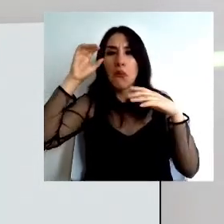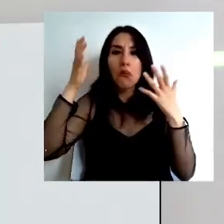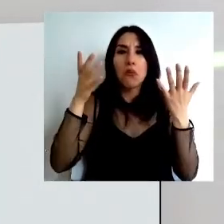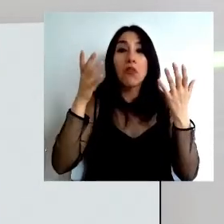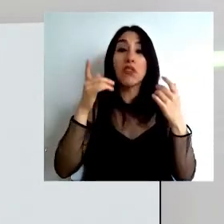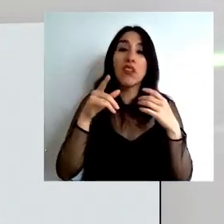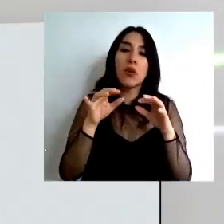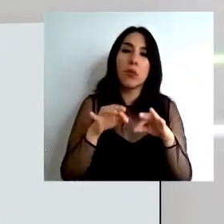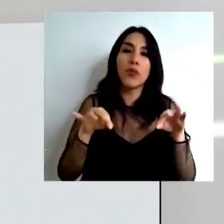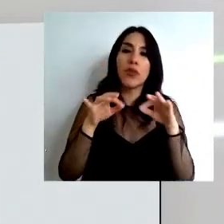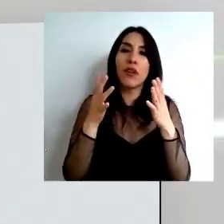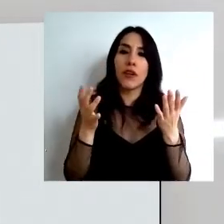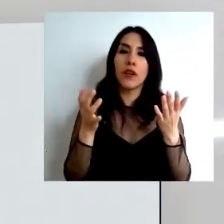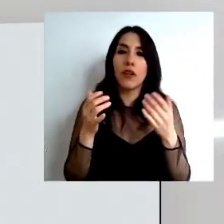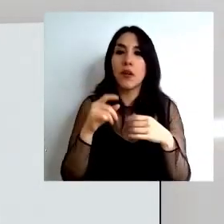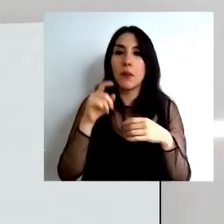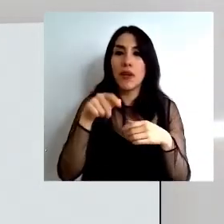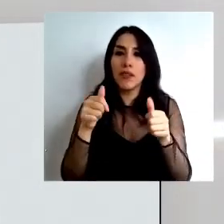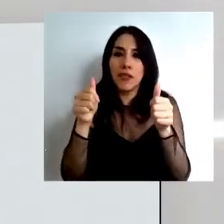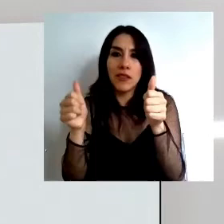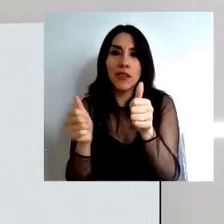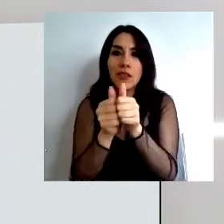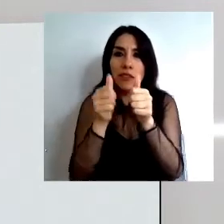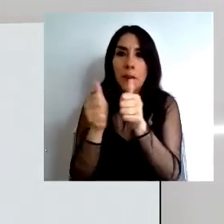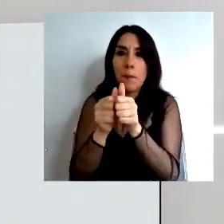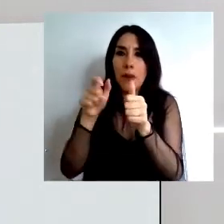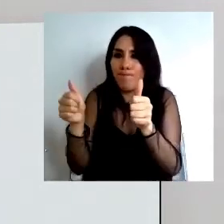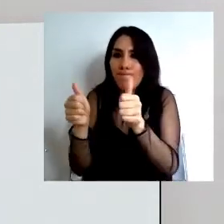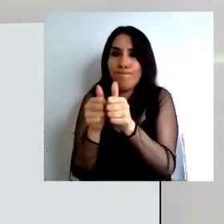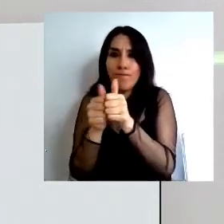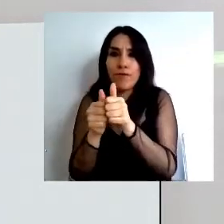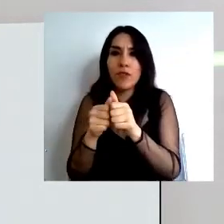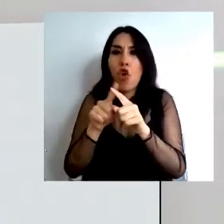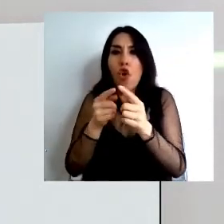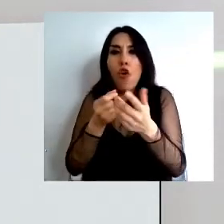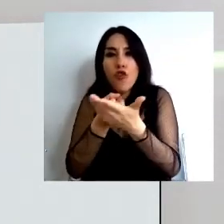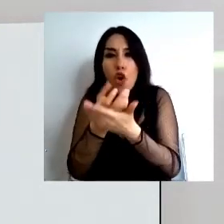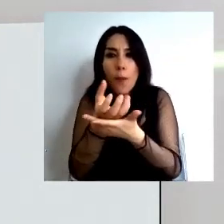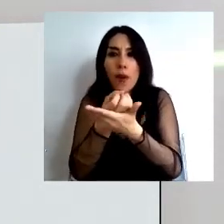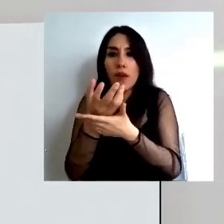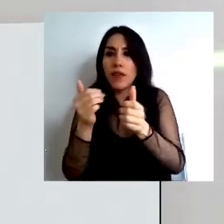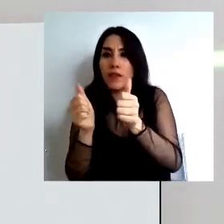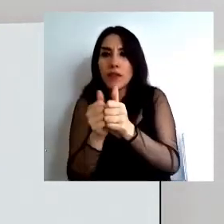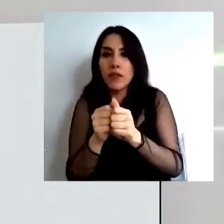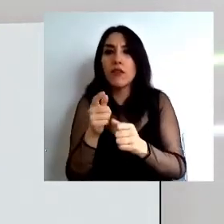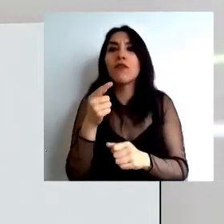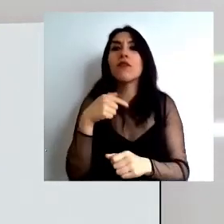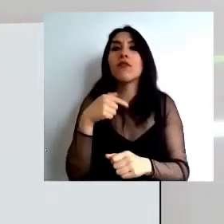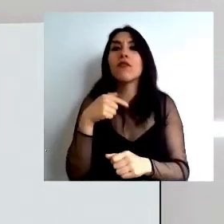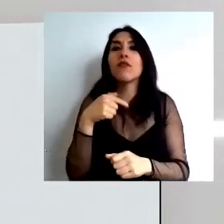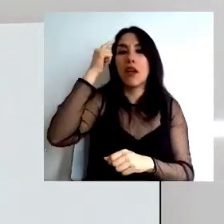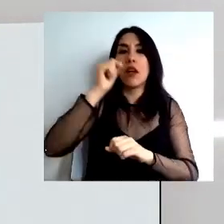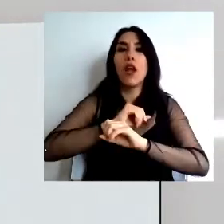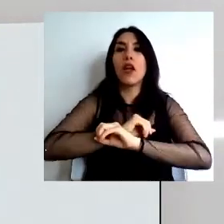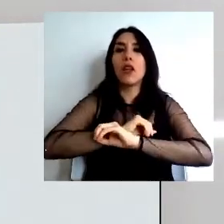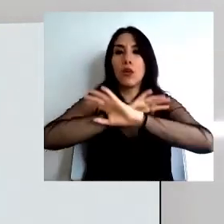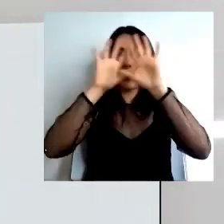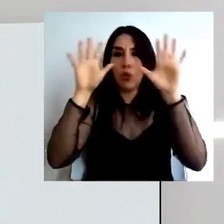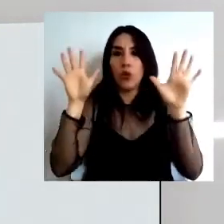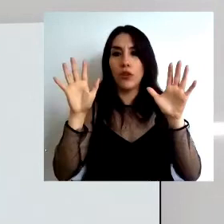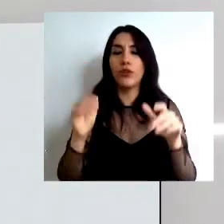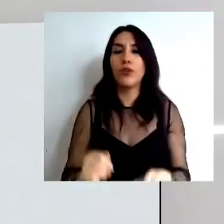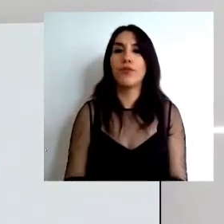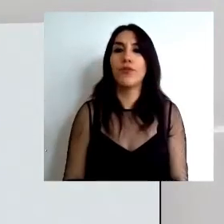really comprehensible for these people so that they can understand and they can use every information which they